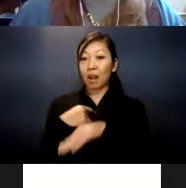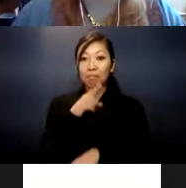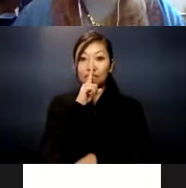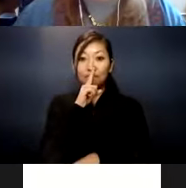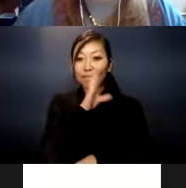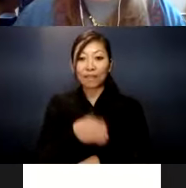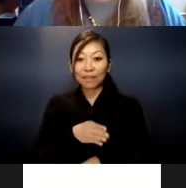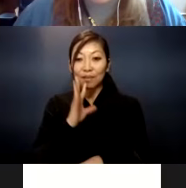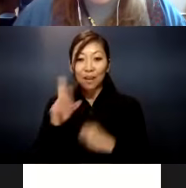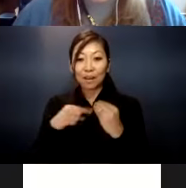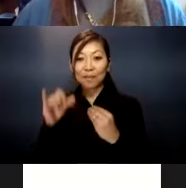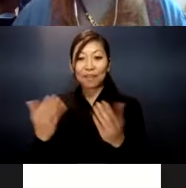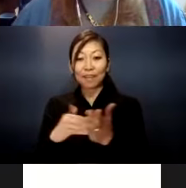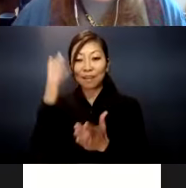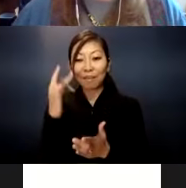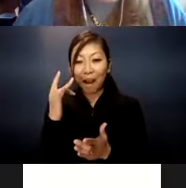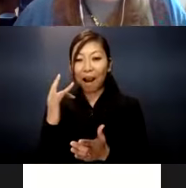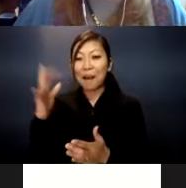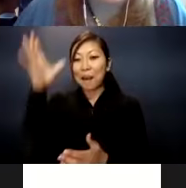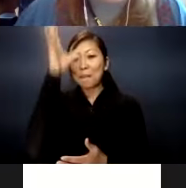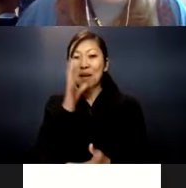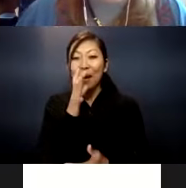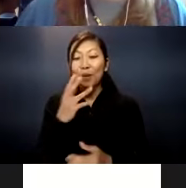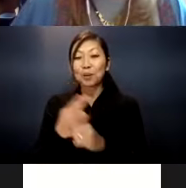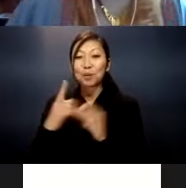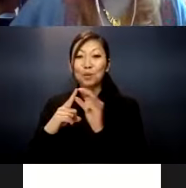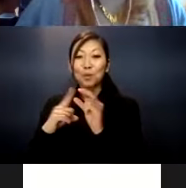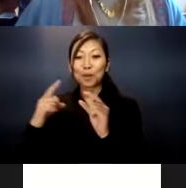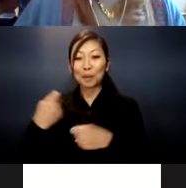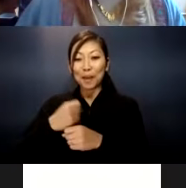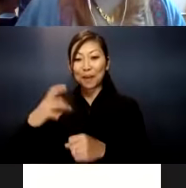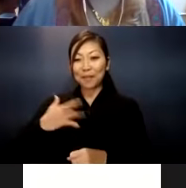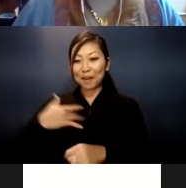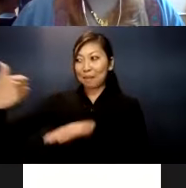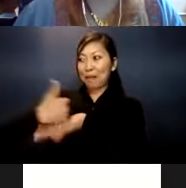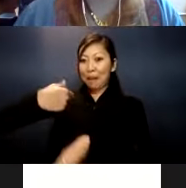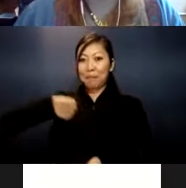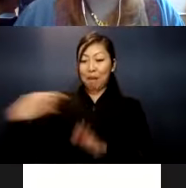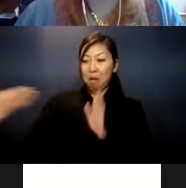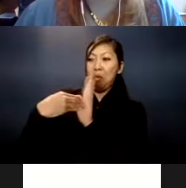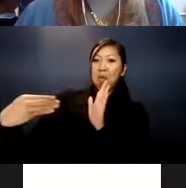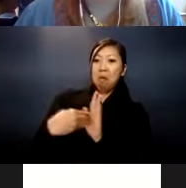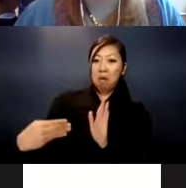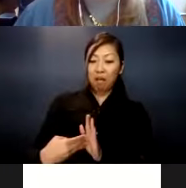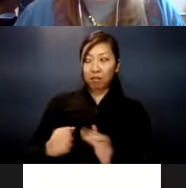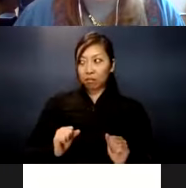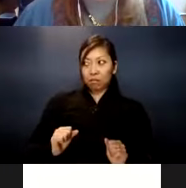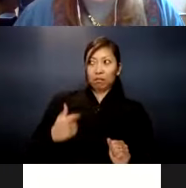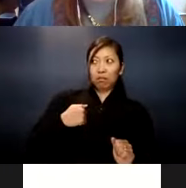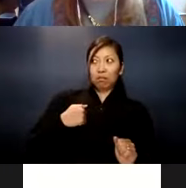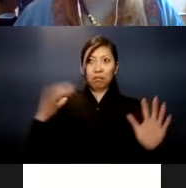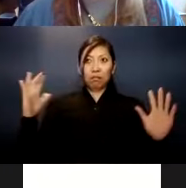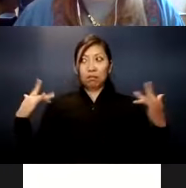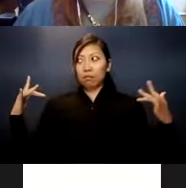can be really accusatory in their language when they're talking about this stuff as to their